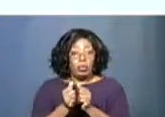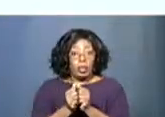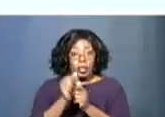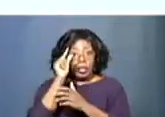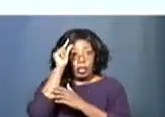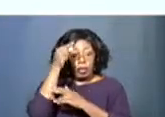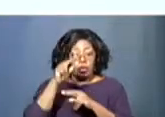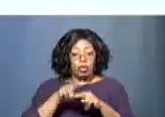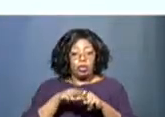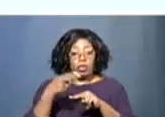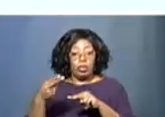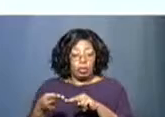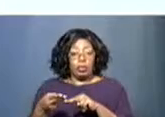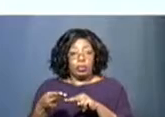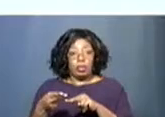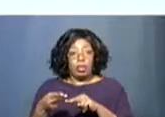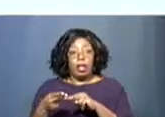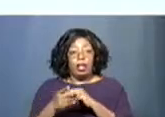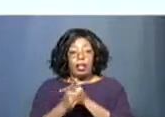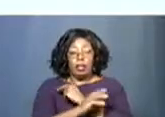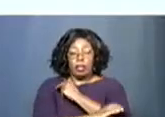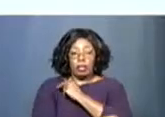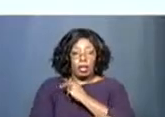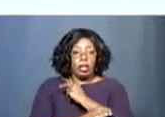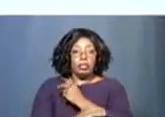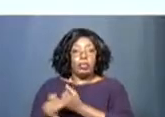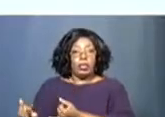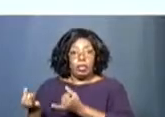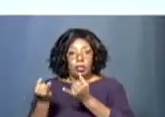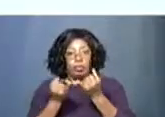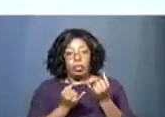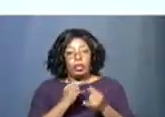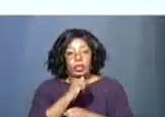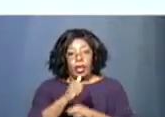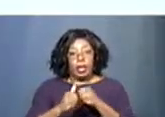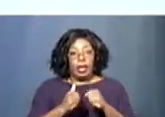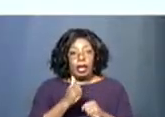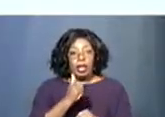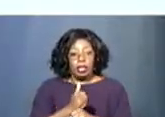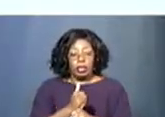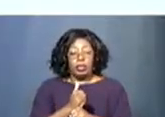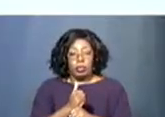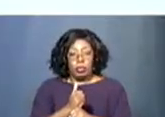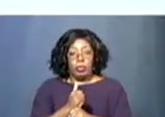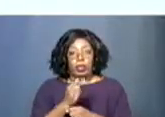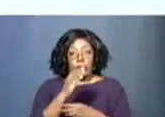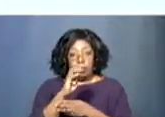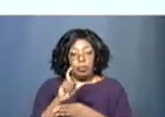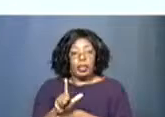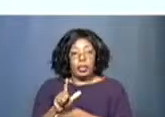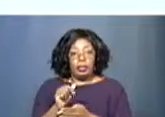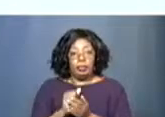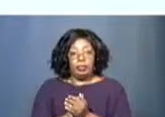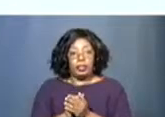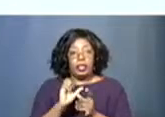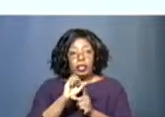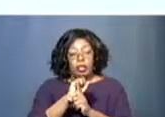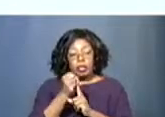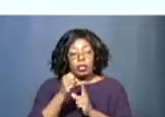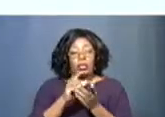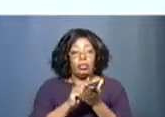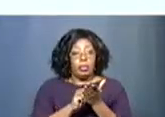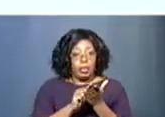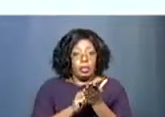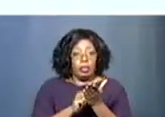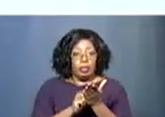the country's annual import food bill of around $1.4 billion. Creating a website and social media platforms to